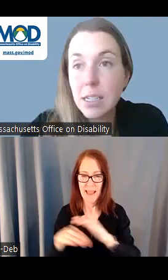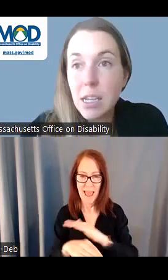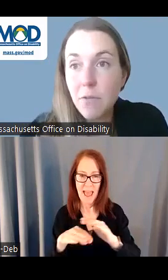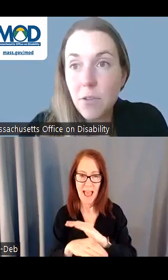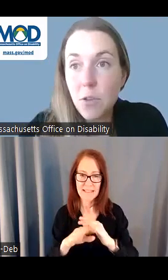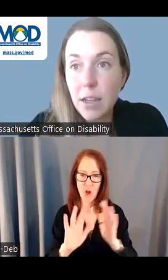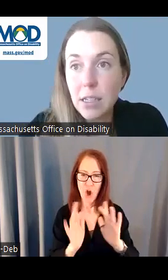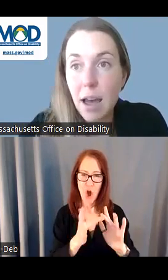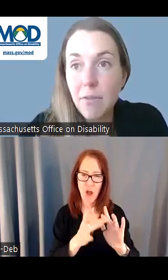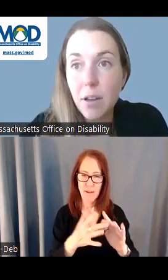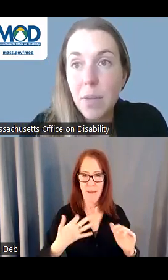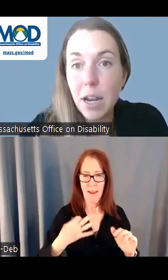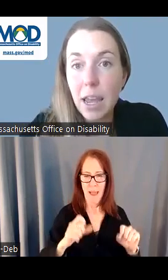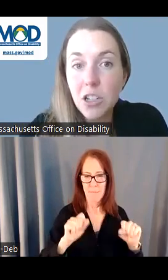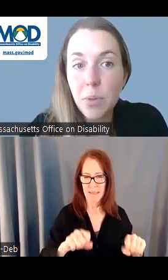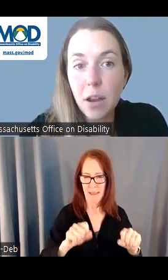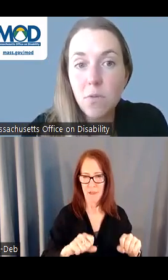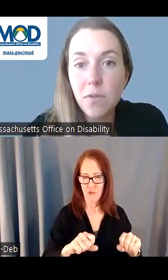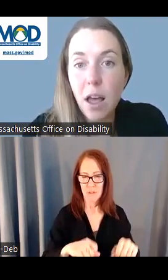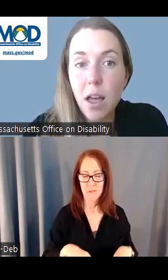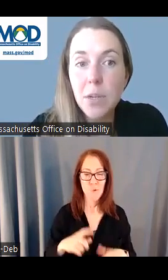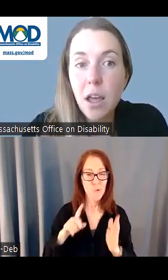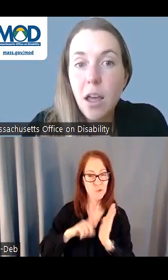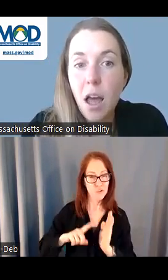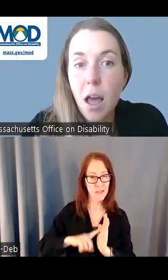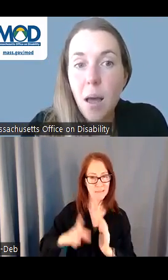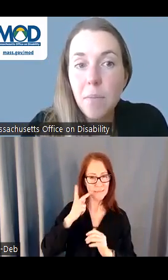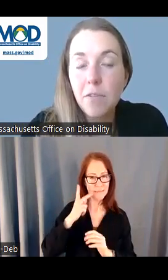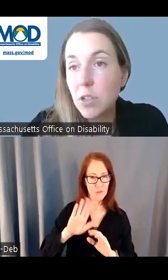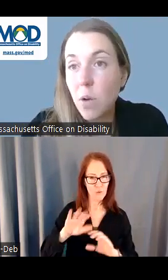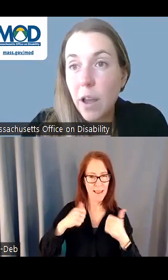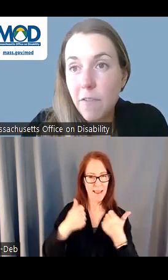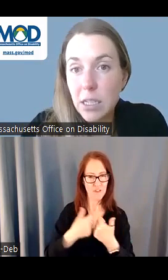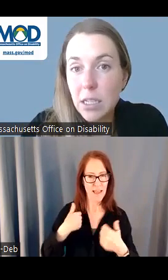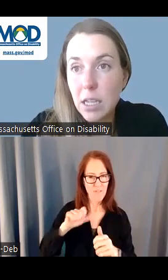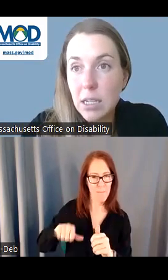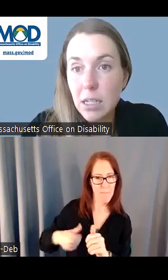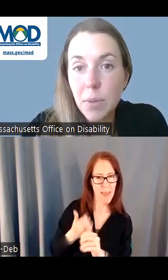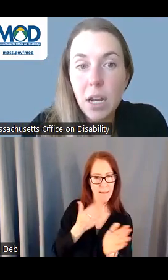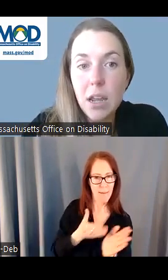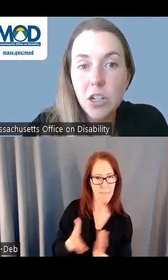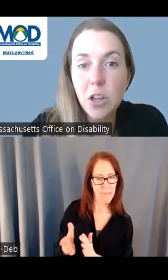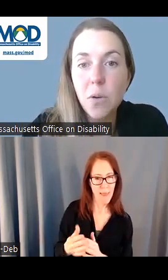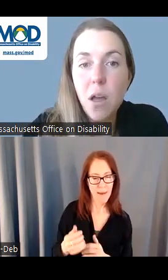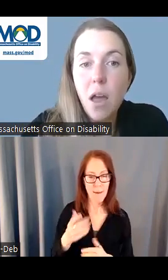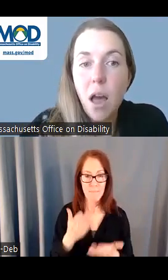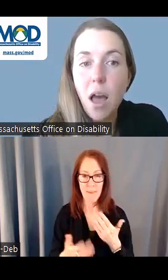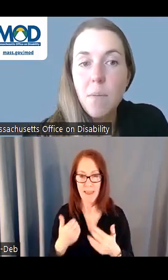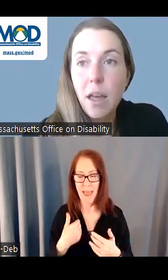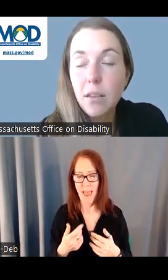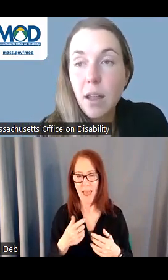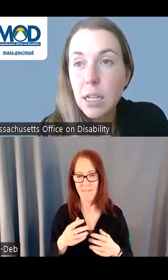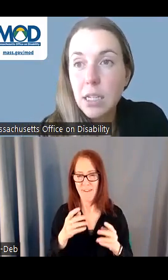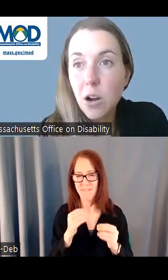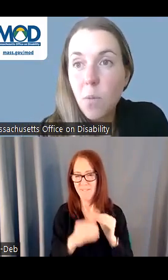Check to see if you guys have a mitigation plan you've developed, if there's a quick fix to the accessibility issue,